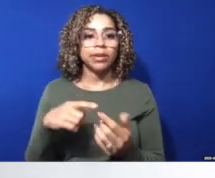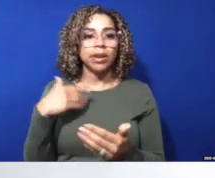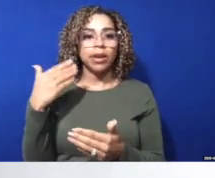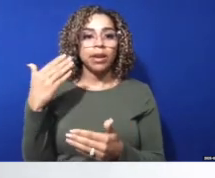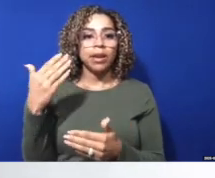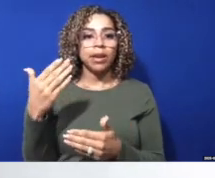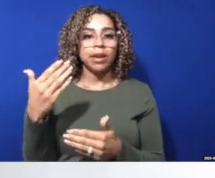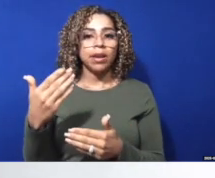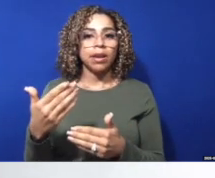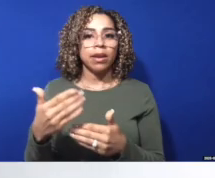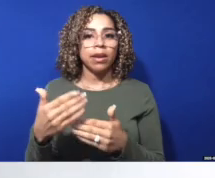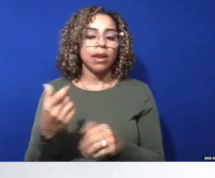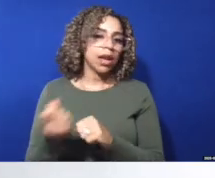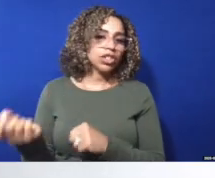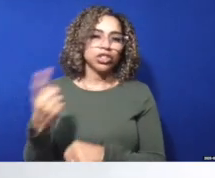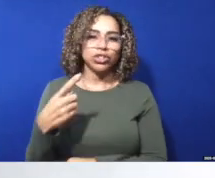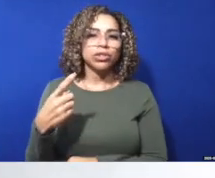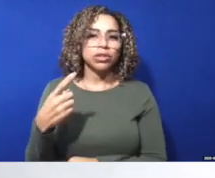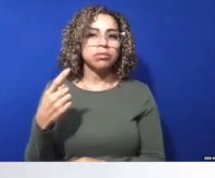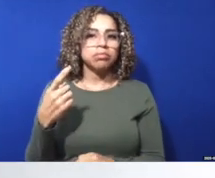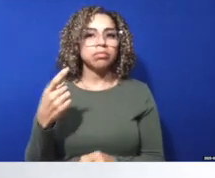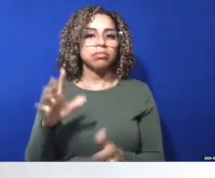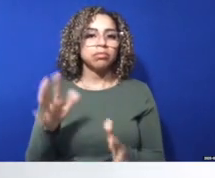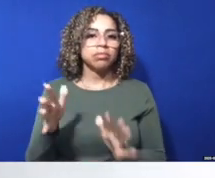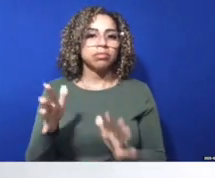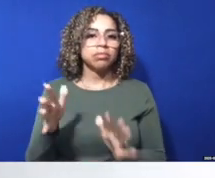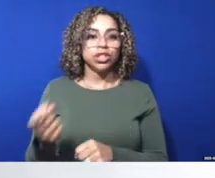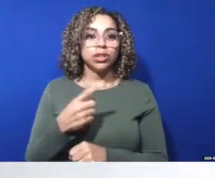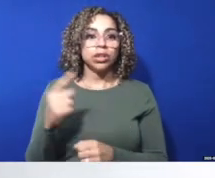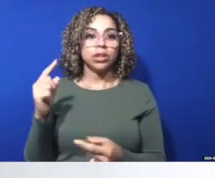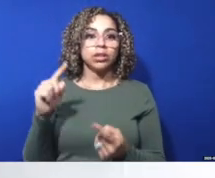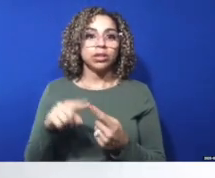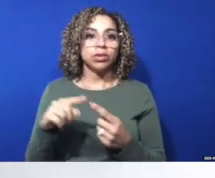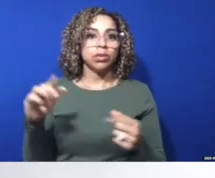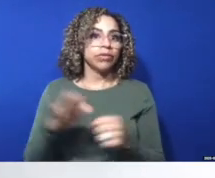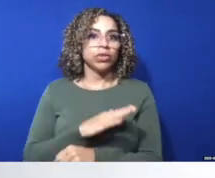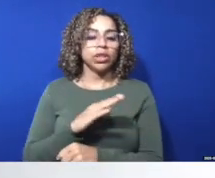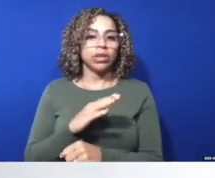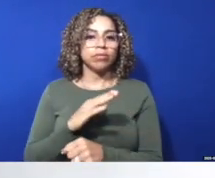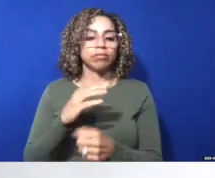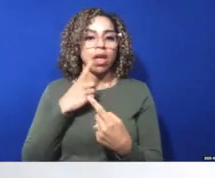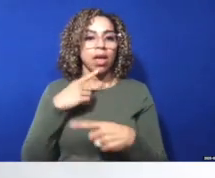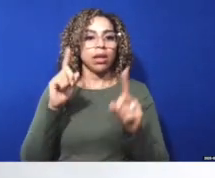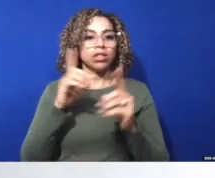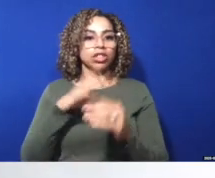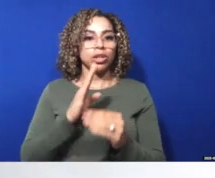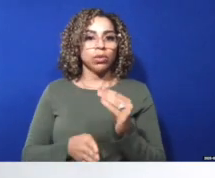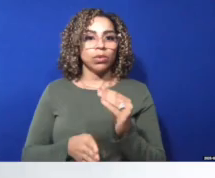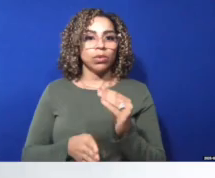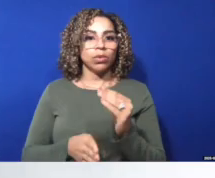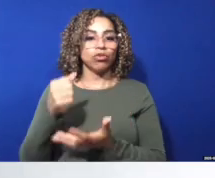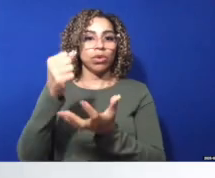probably sometime next year after we fully execute our grant. So, and then